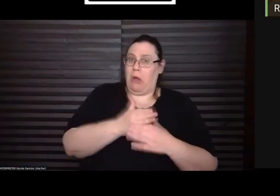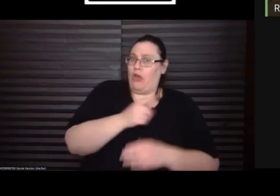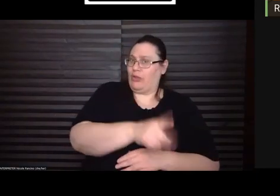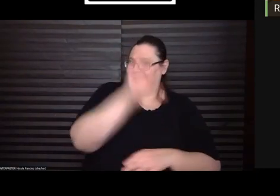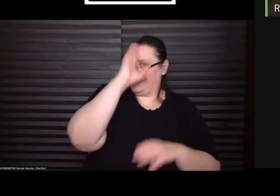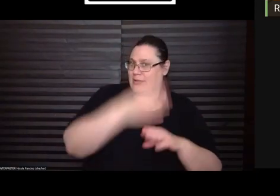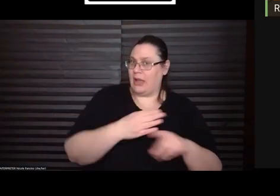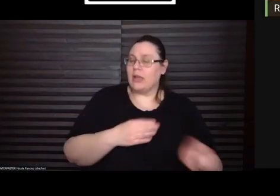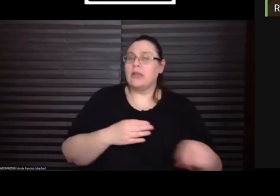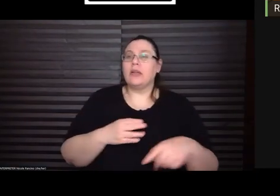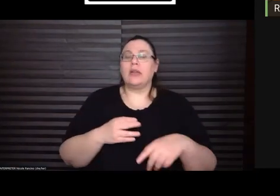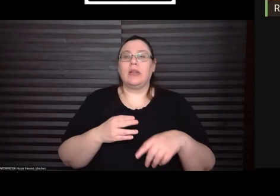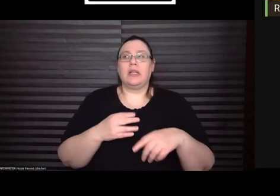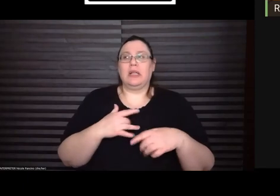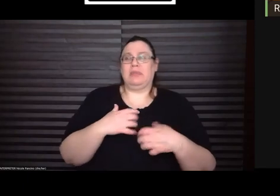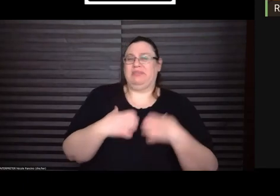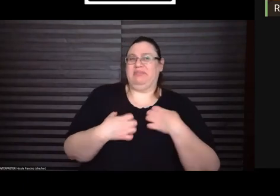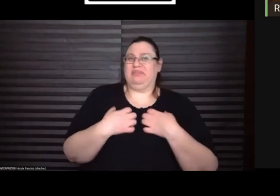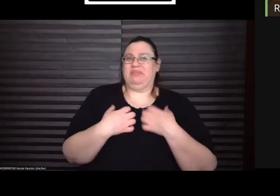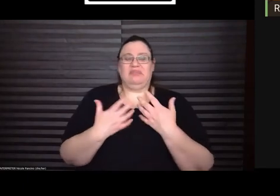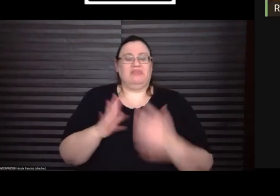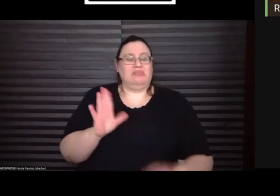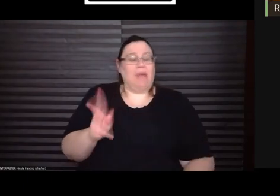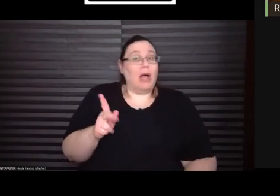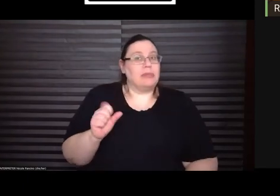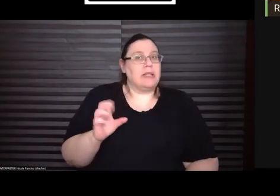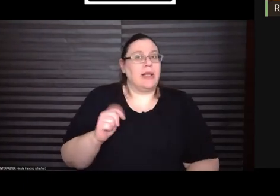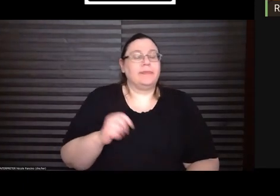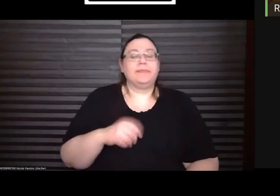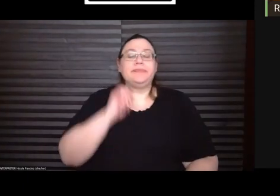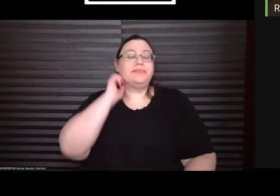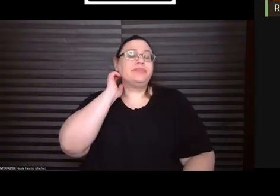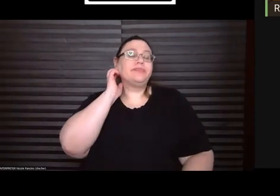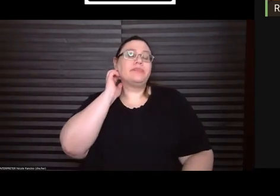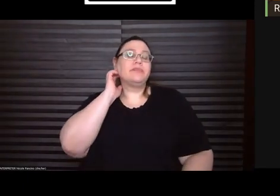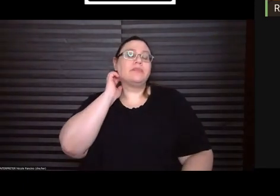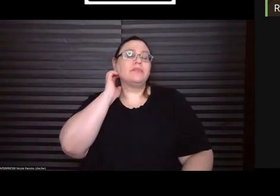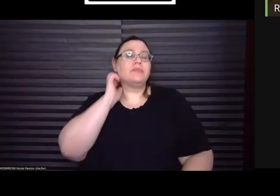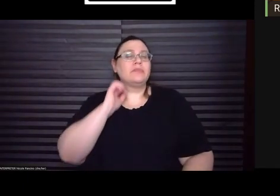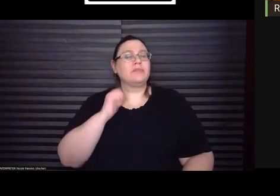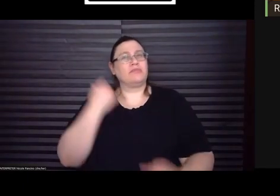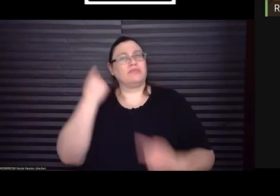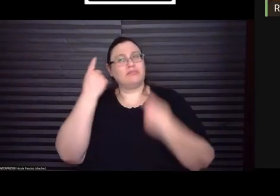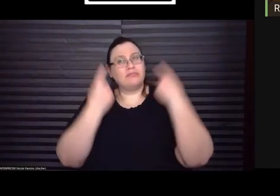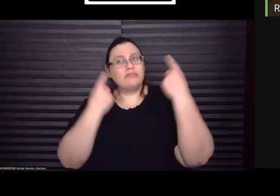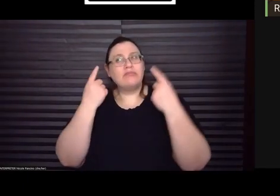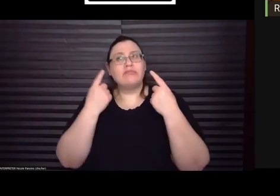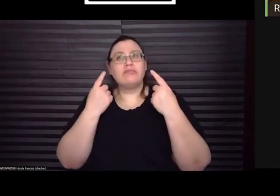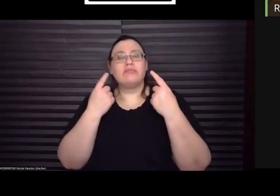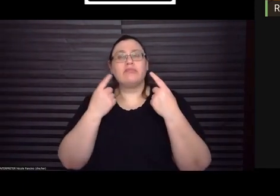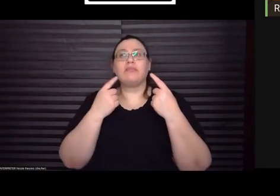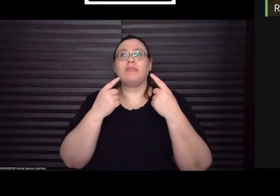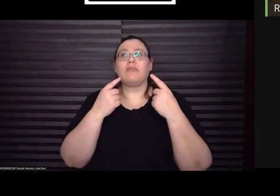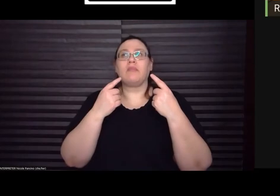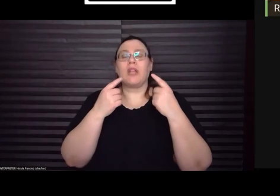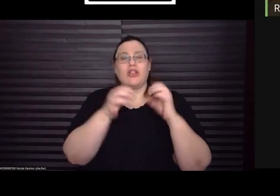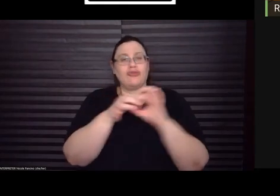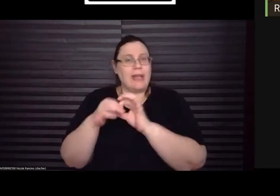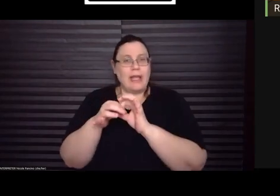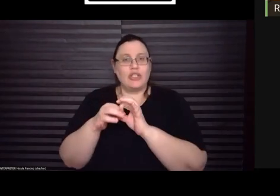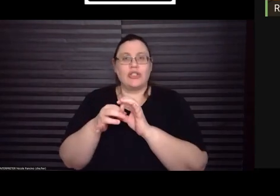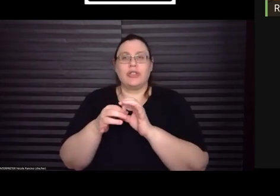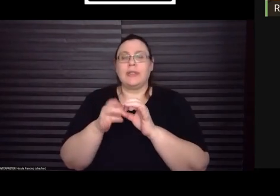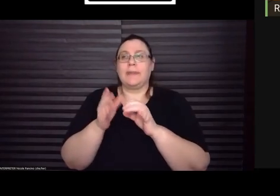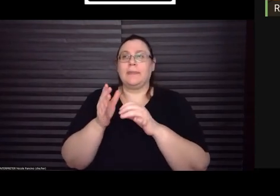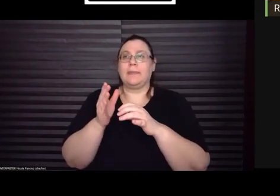found the experience, you know, really upsetting. And so then I started to think about how, you know, the